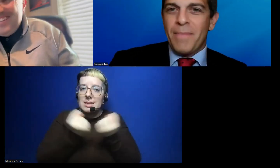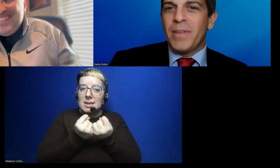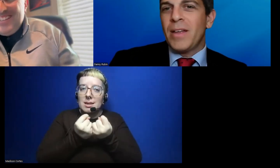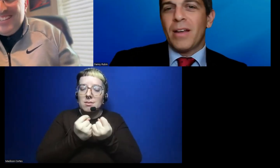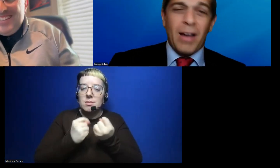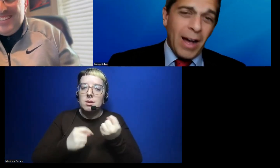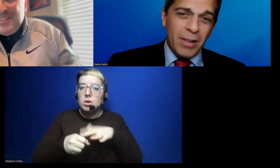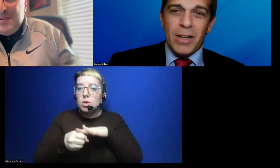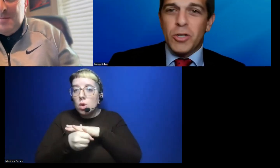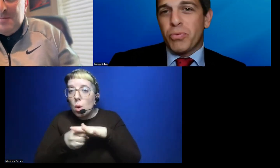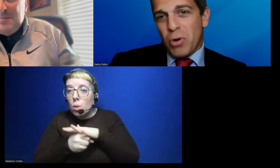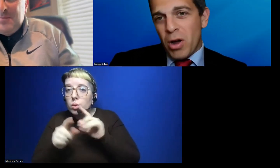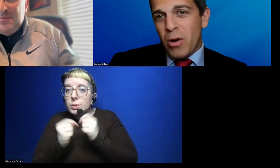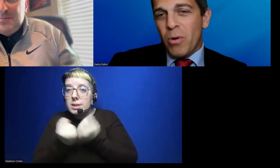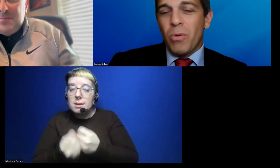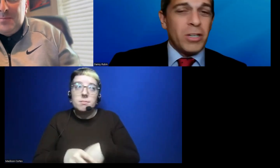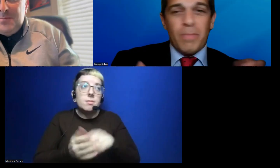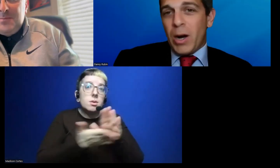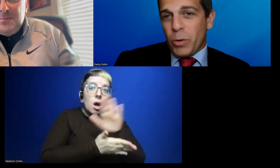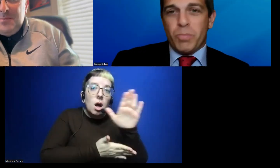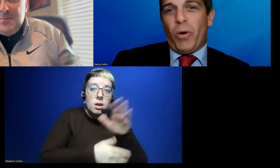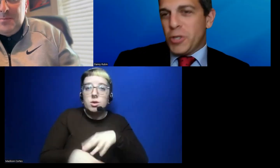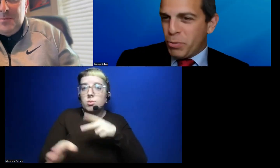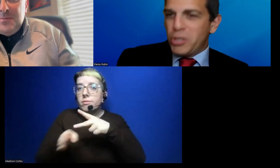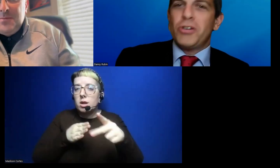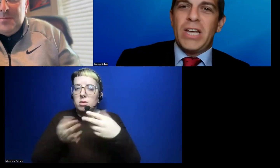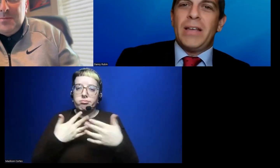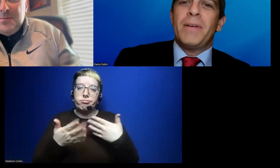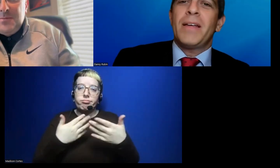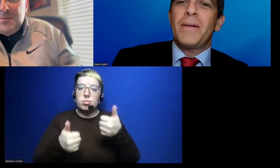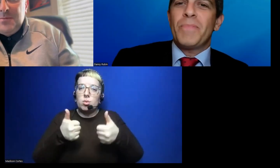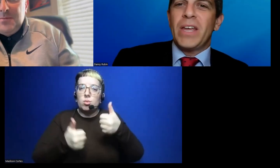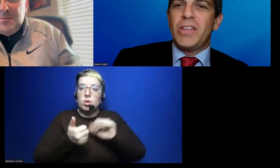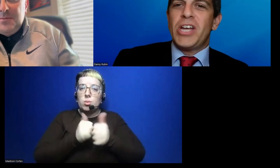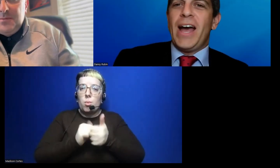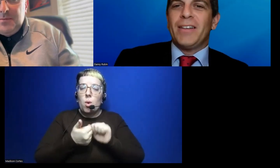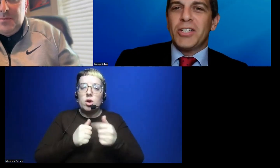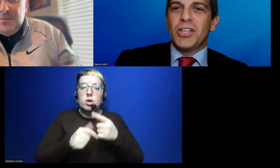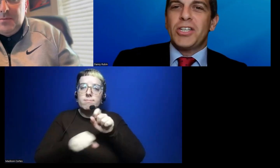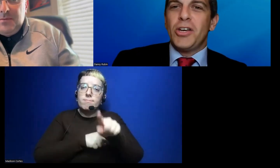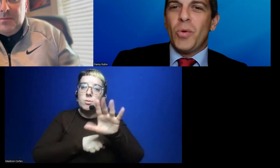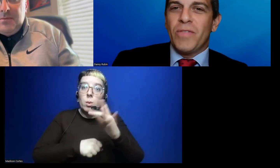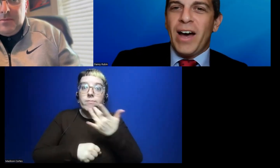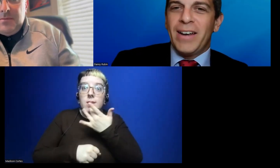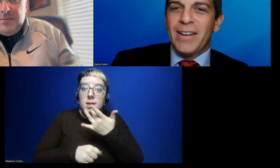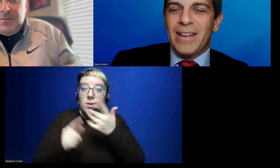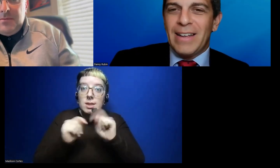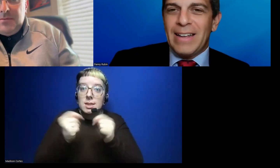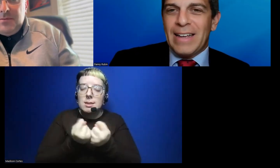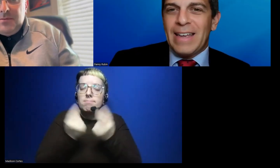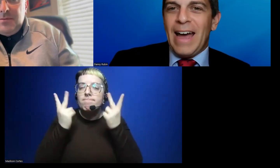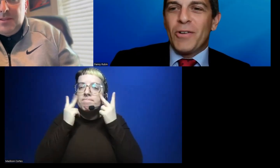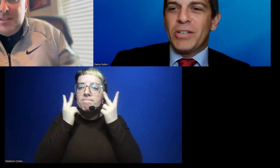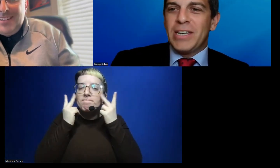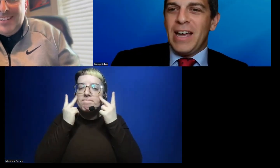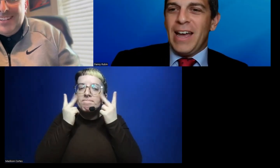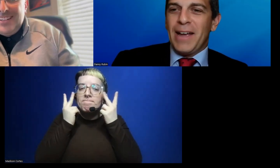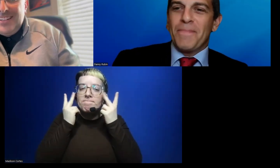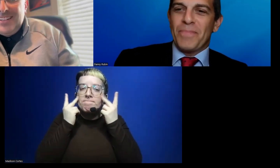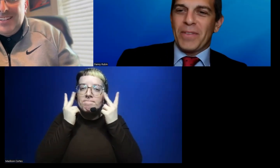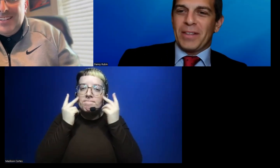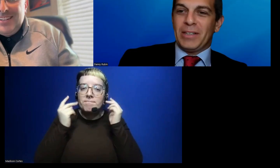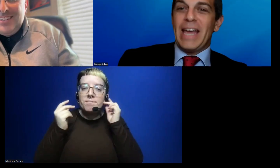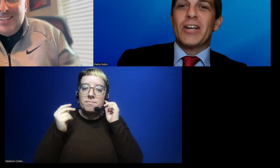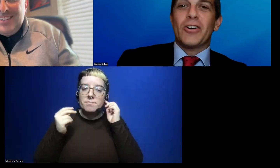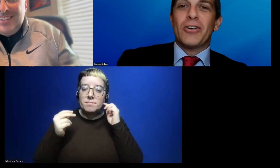local team, college, pro, doesn't matter what sport, just put your team in the chat. Let's just see who we've got gathered